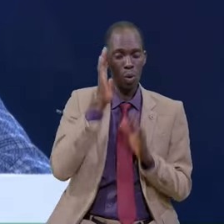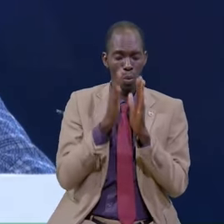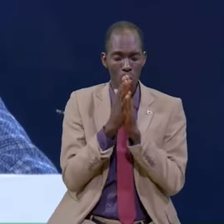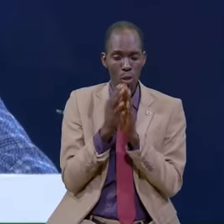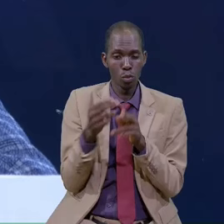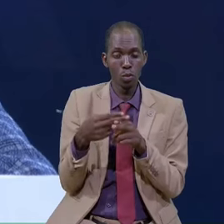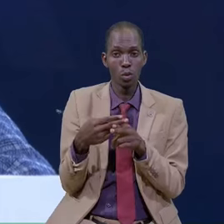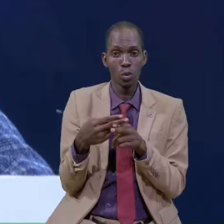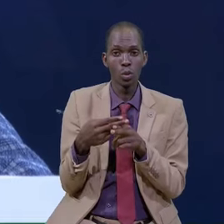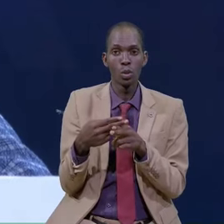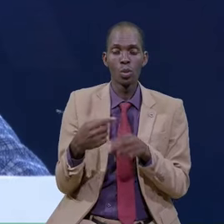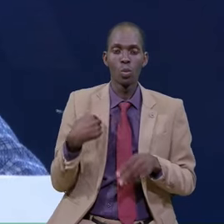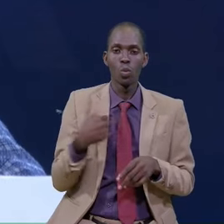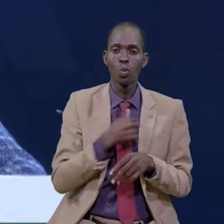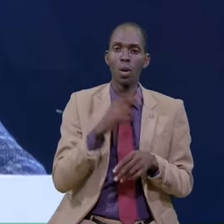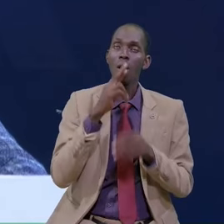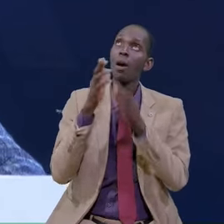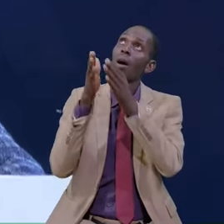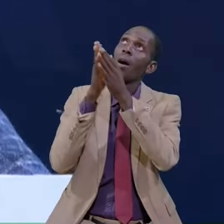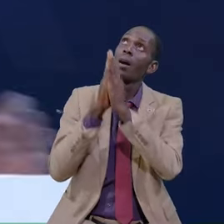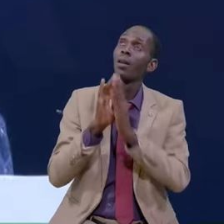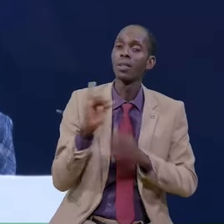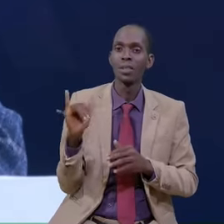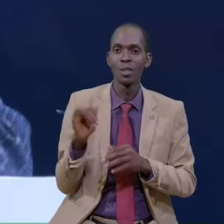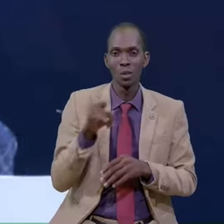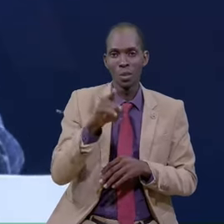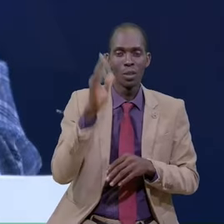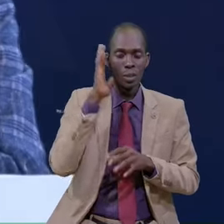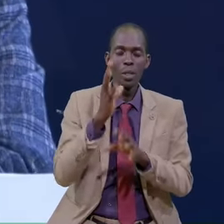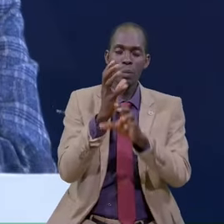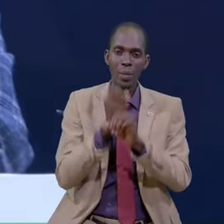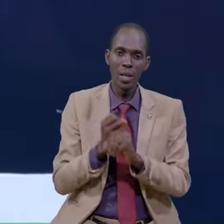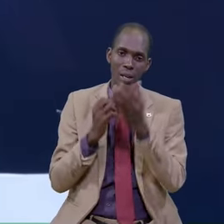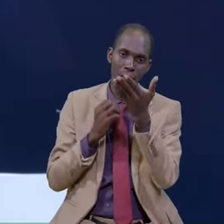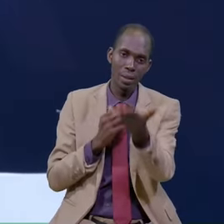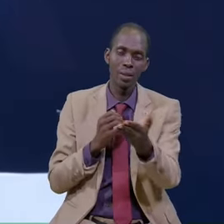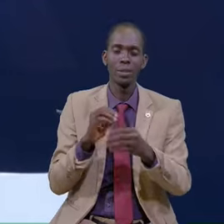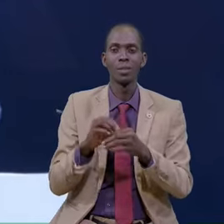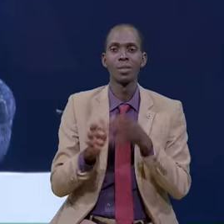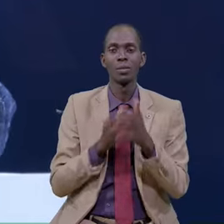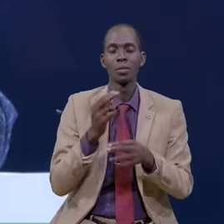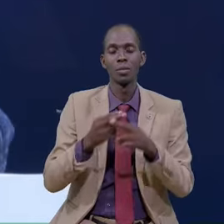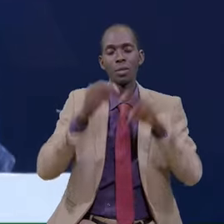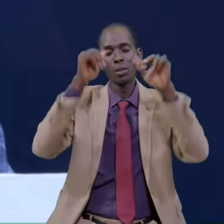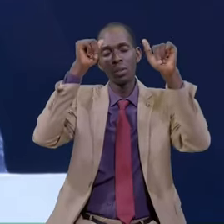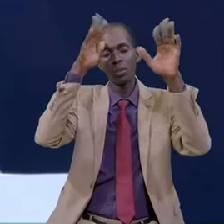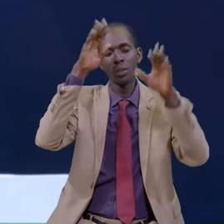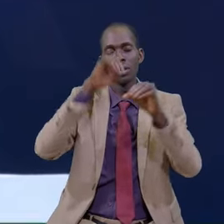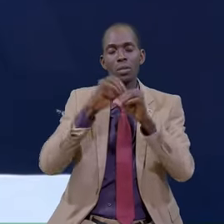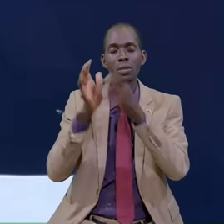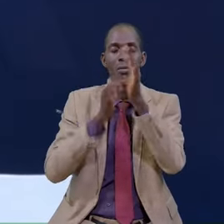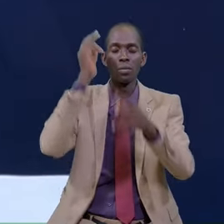chall asking you will receive father in